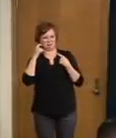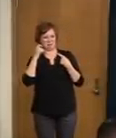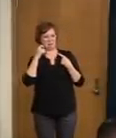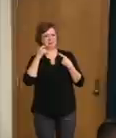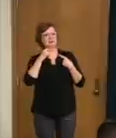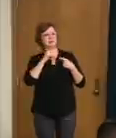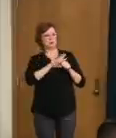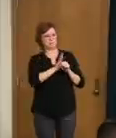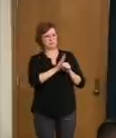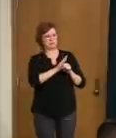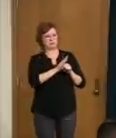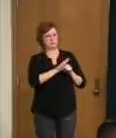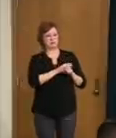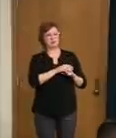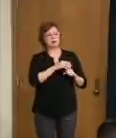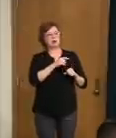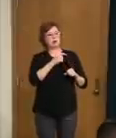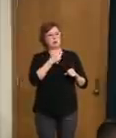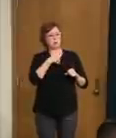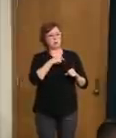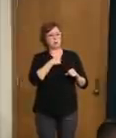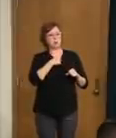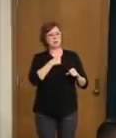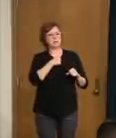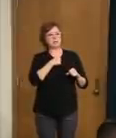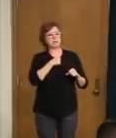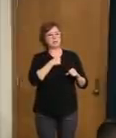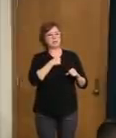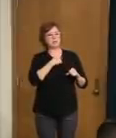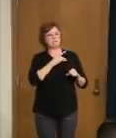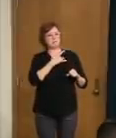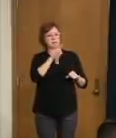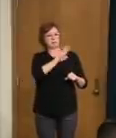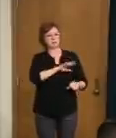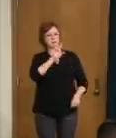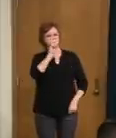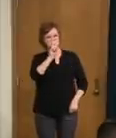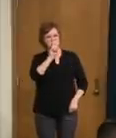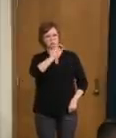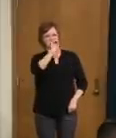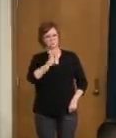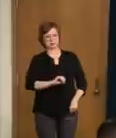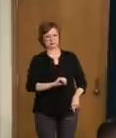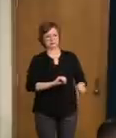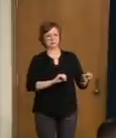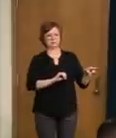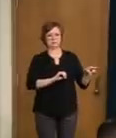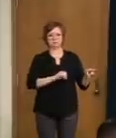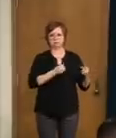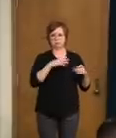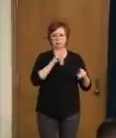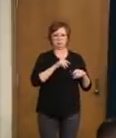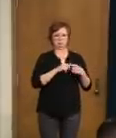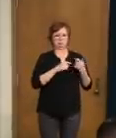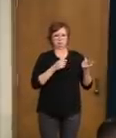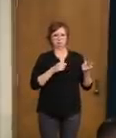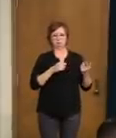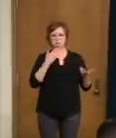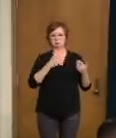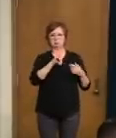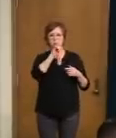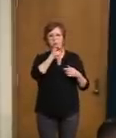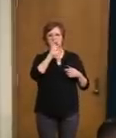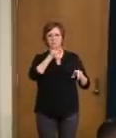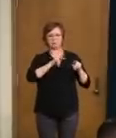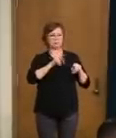100 may be shedding COVID and not be aware of it, because we know in younger adults especially, 40% of COVID infections can be